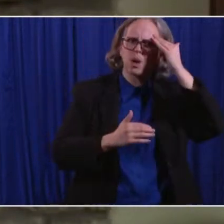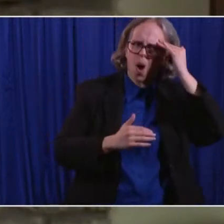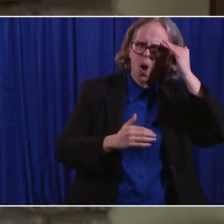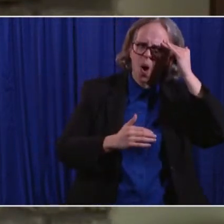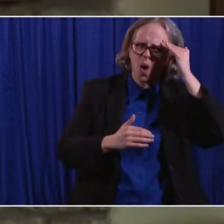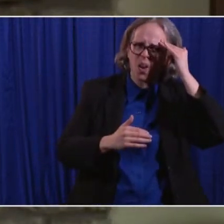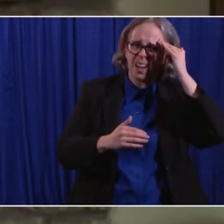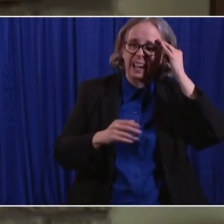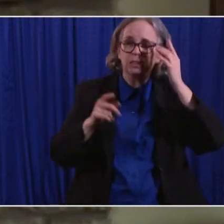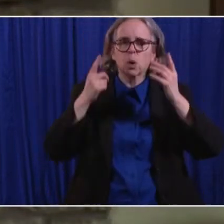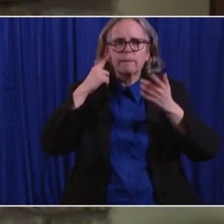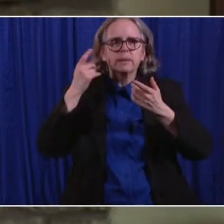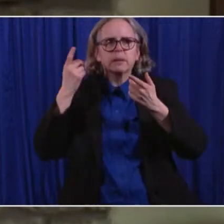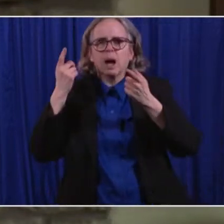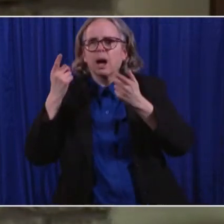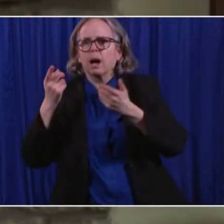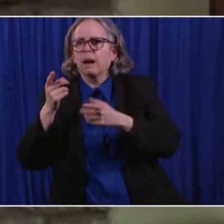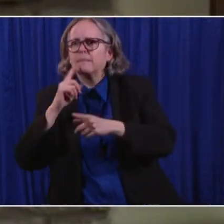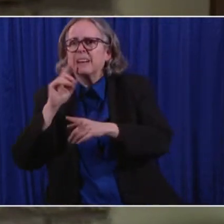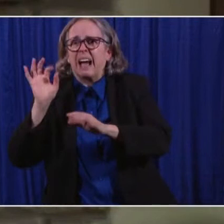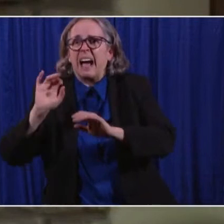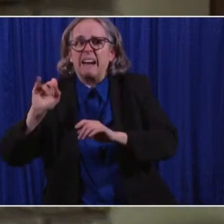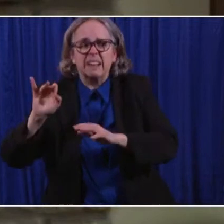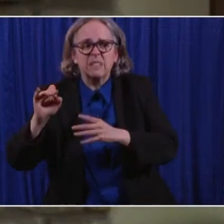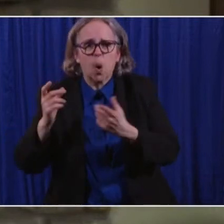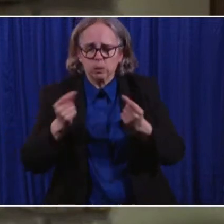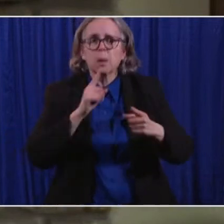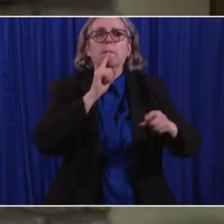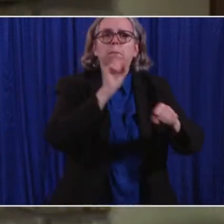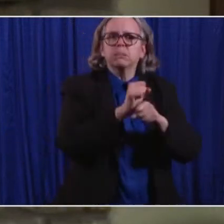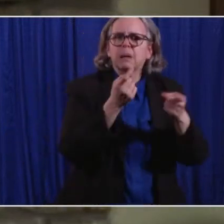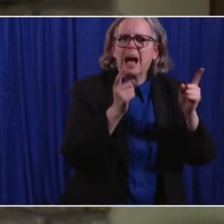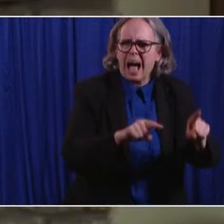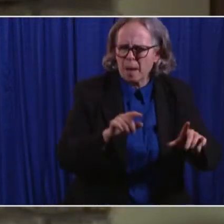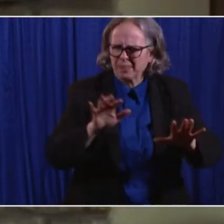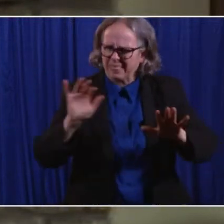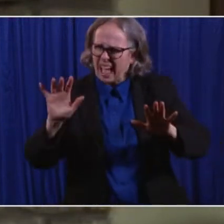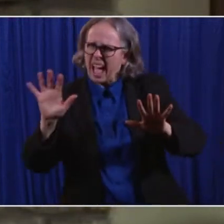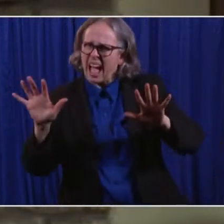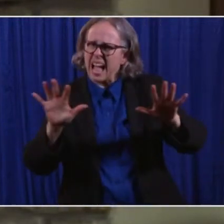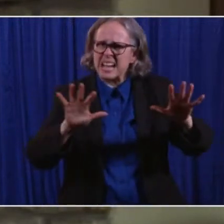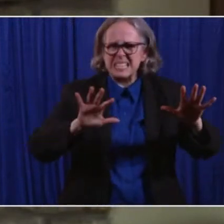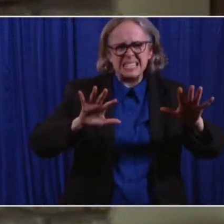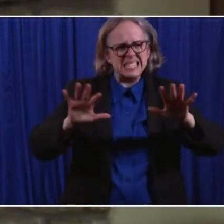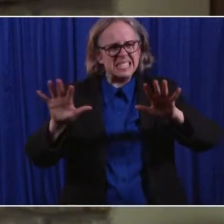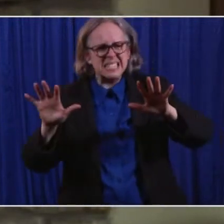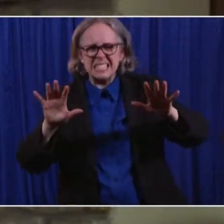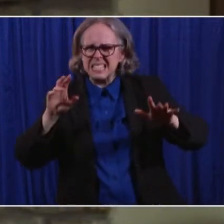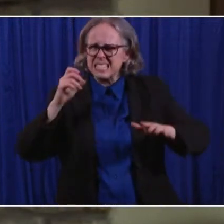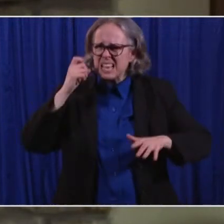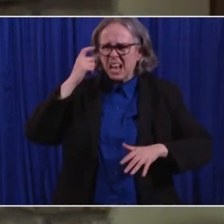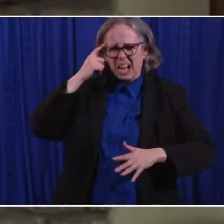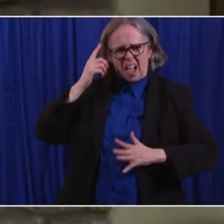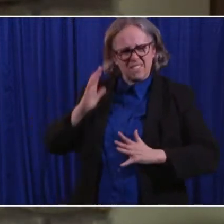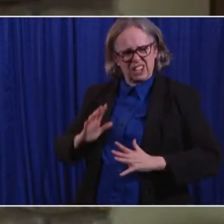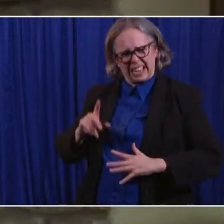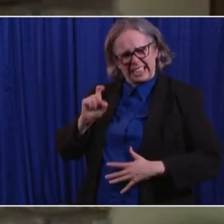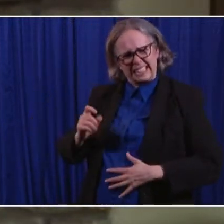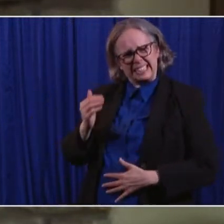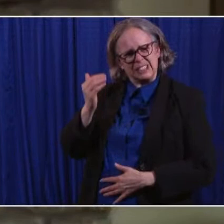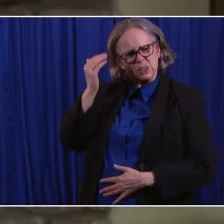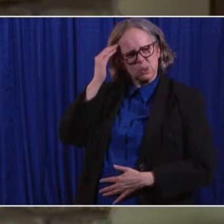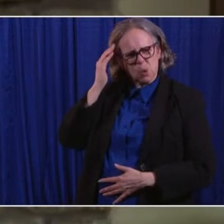the local health departments and the governor have to have the ability to move very quickly to save